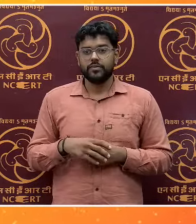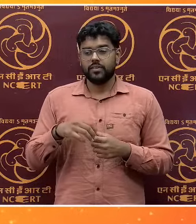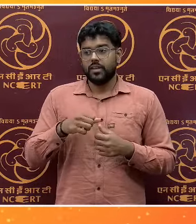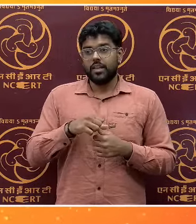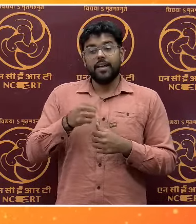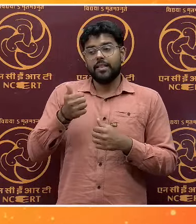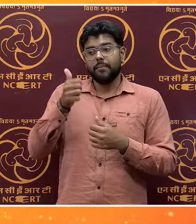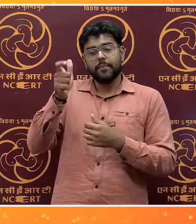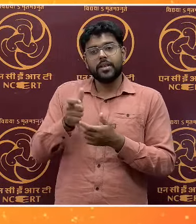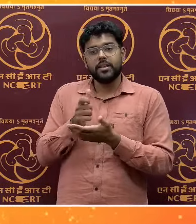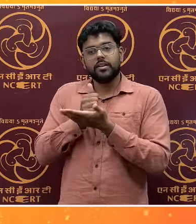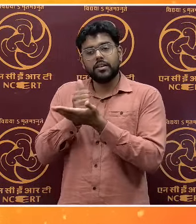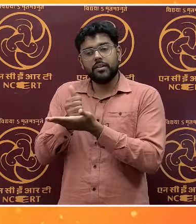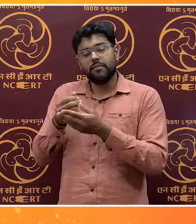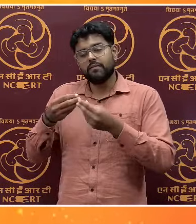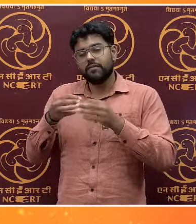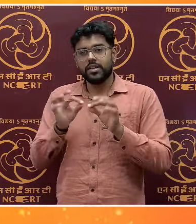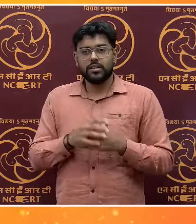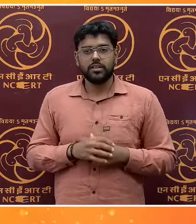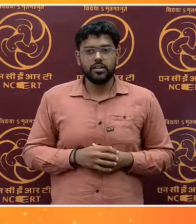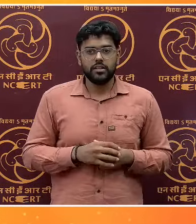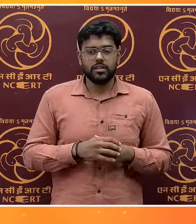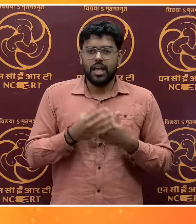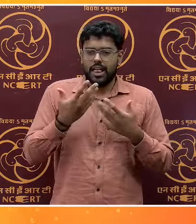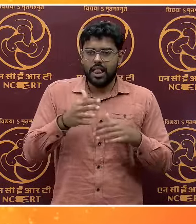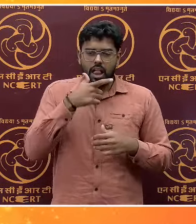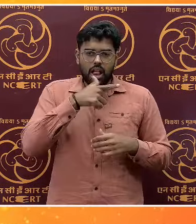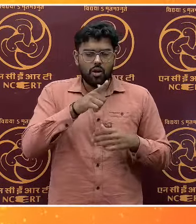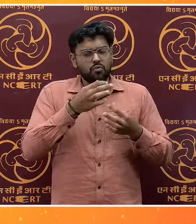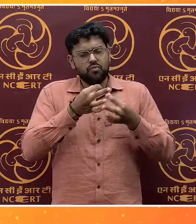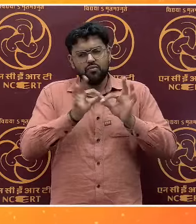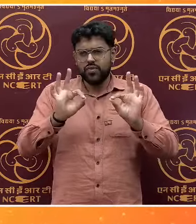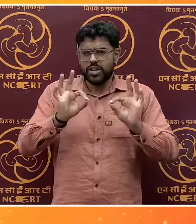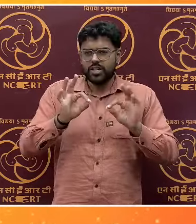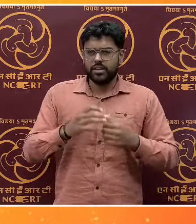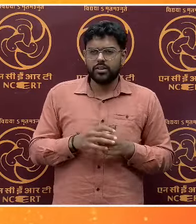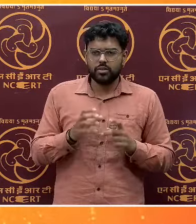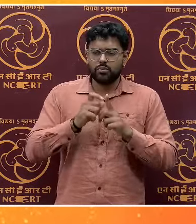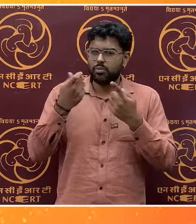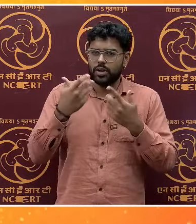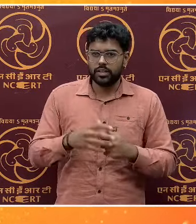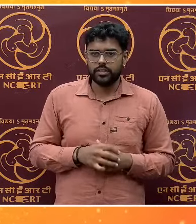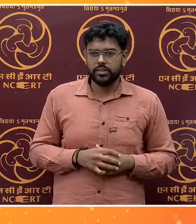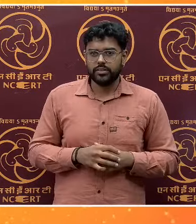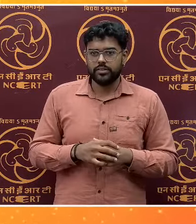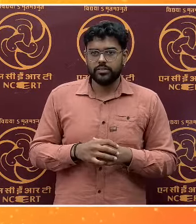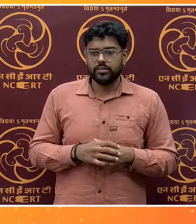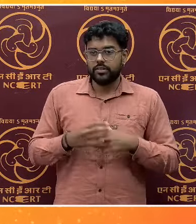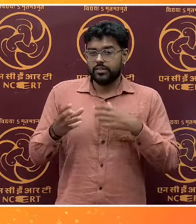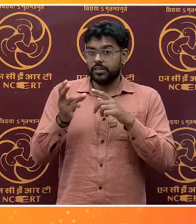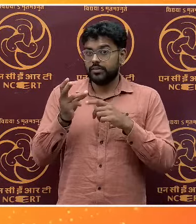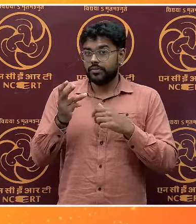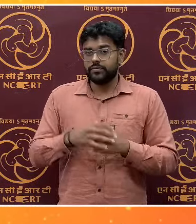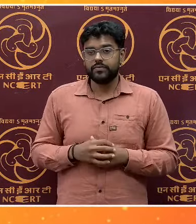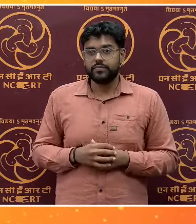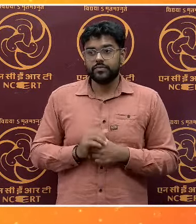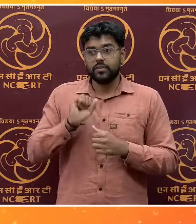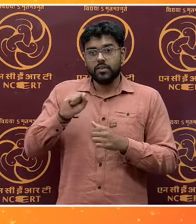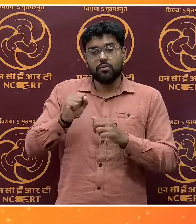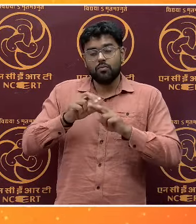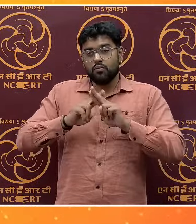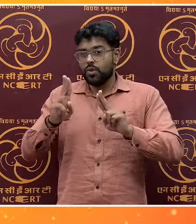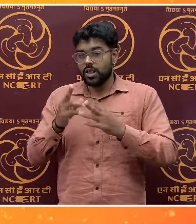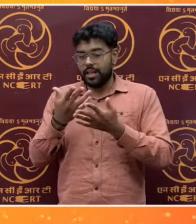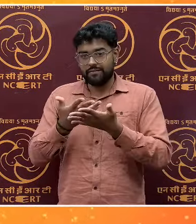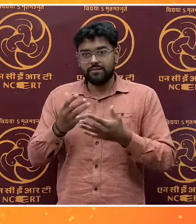a free hand. I think allow somebody to do something with full freedom. Yeah, and have your hands full. Have your hands